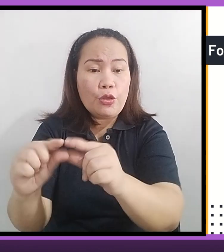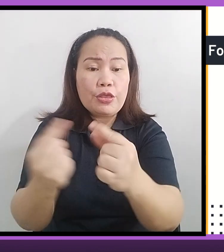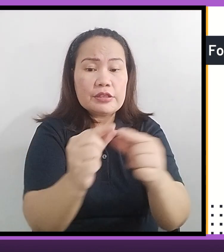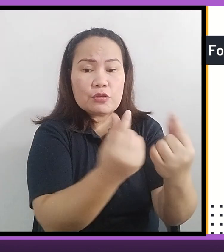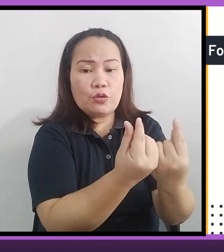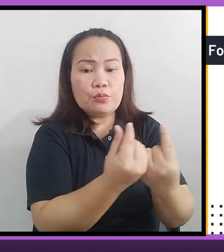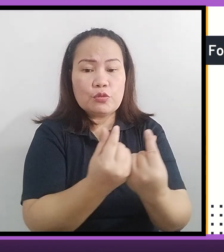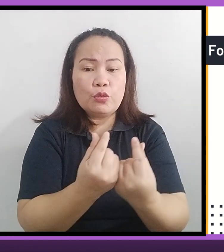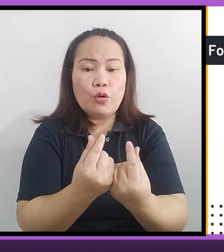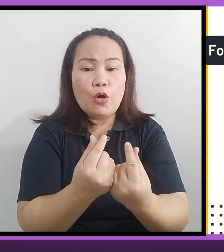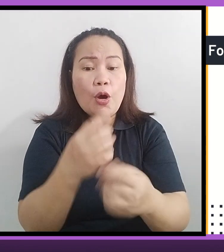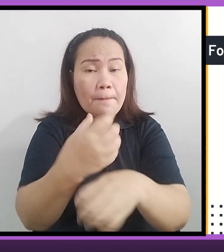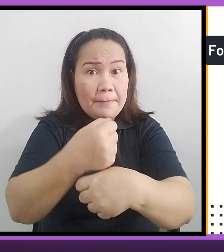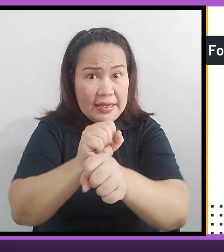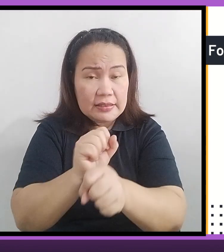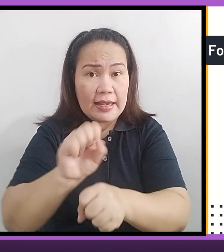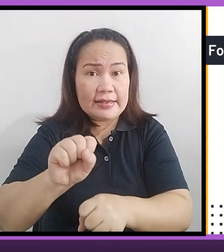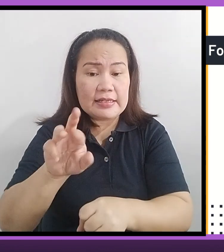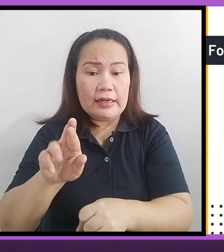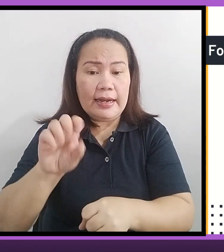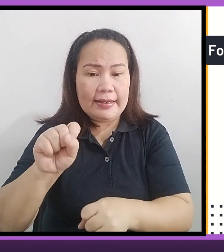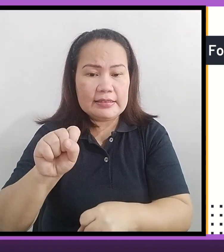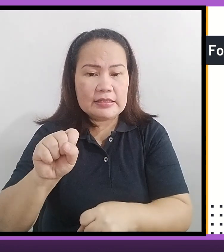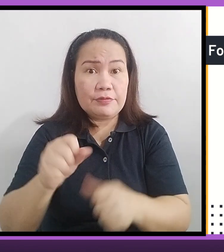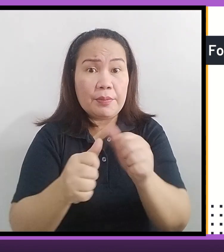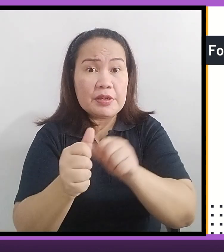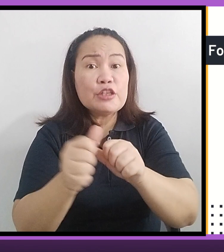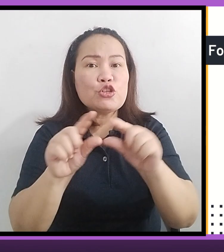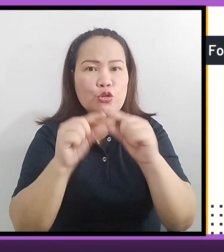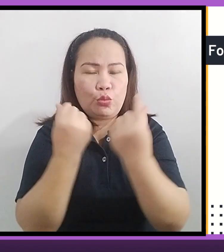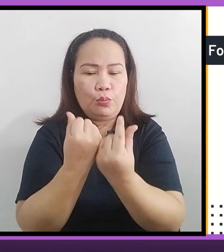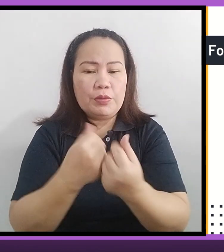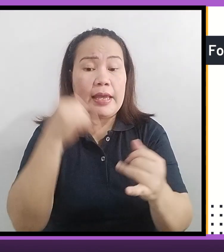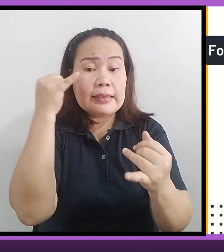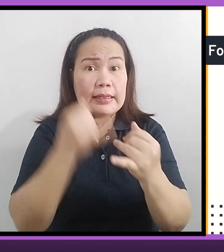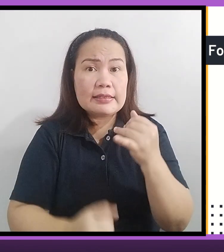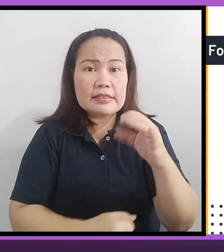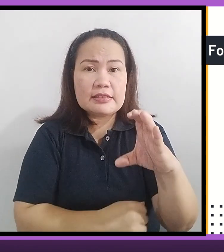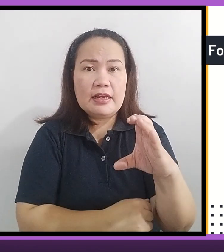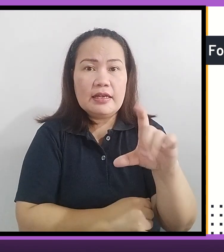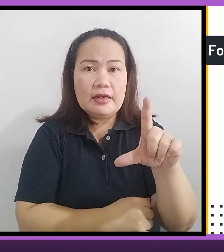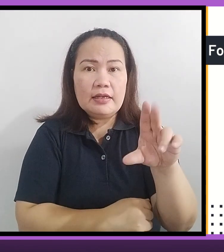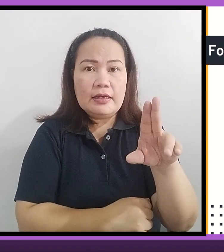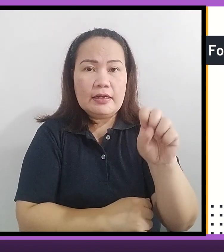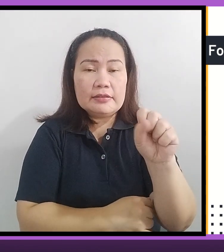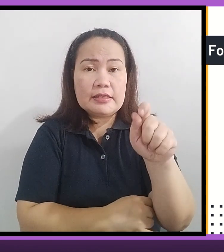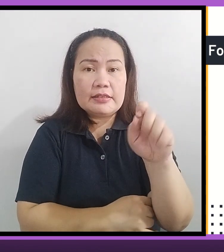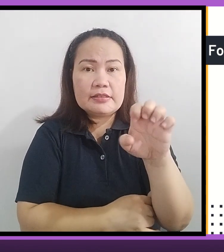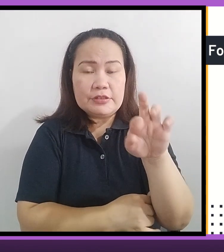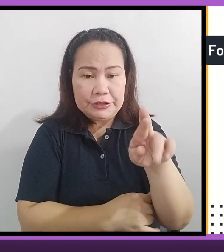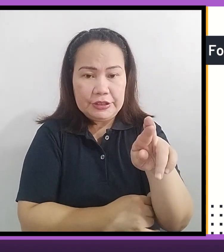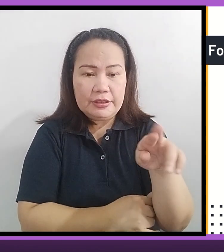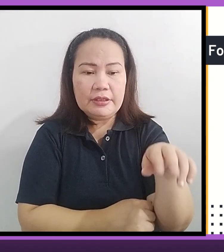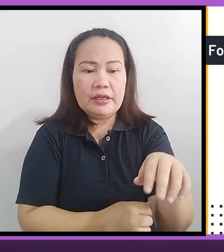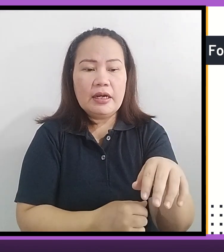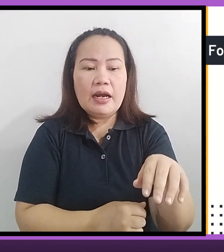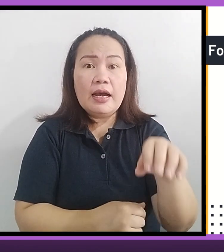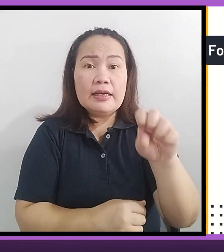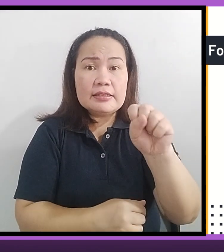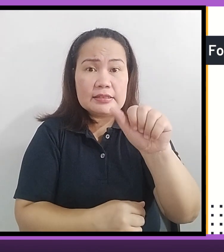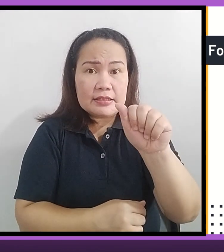stratified random sampling from each of the groups. And lastly is the clustered sampling. This method